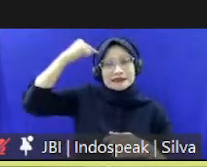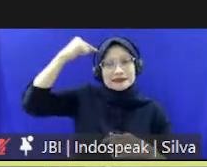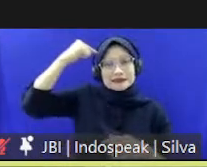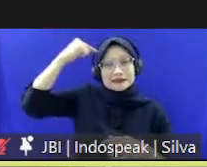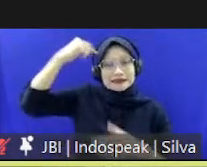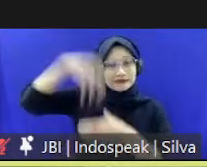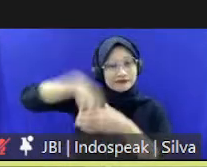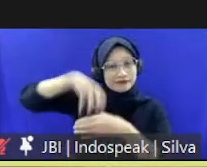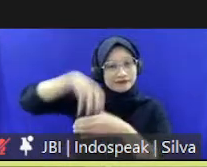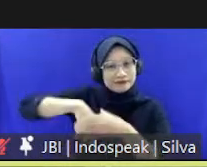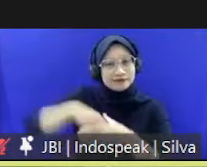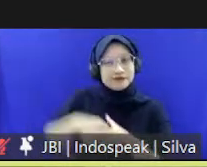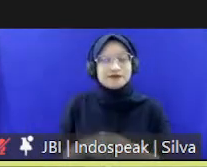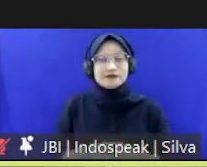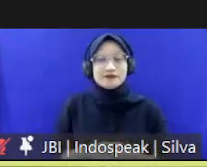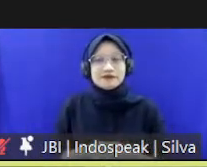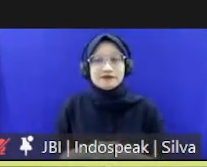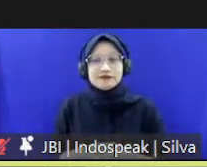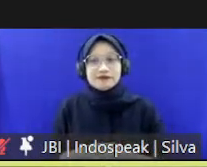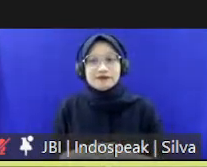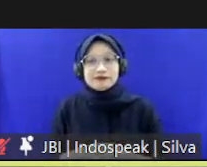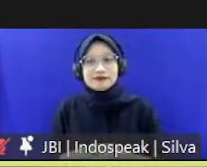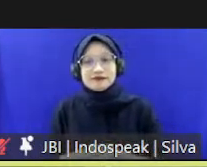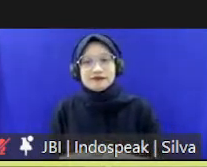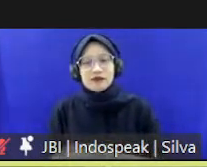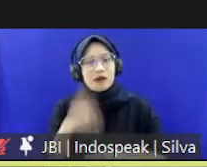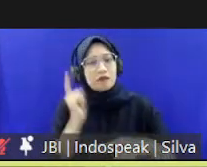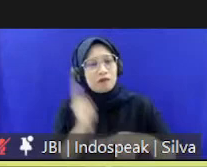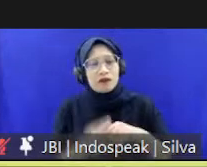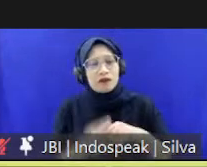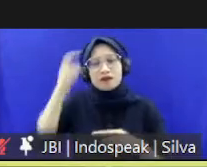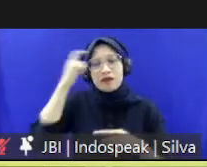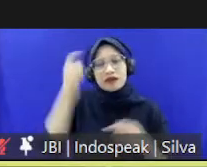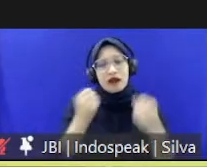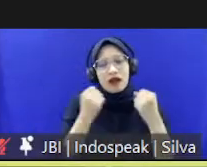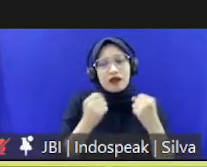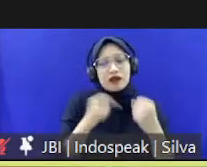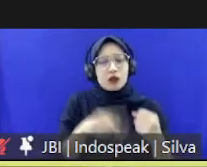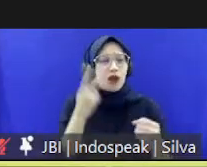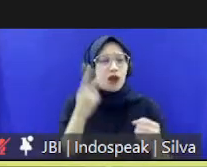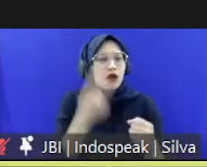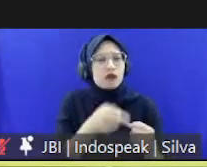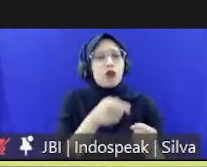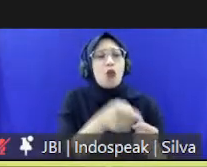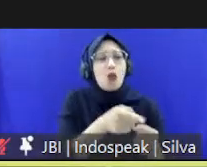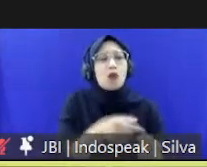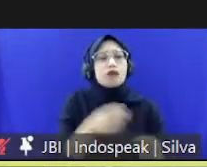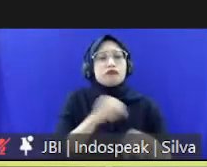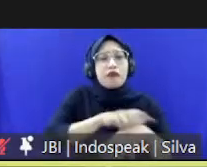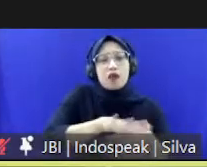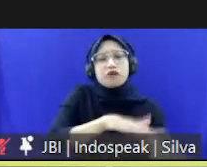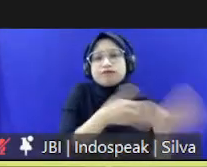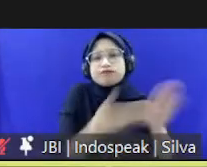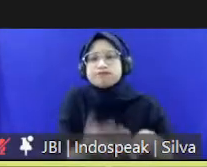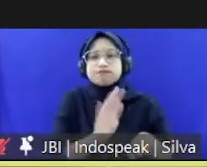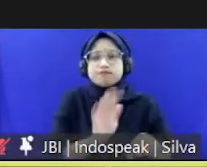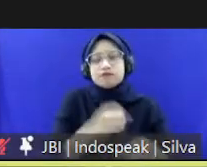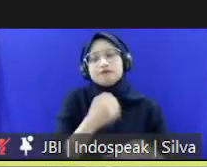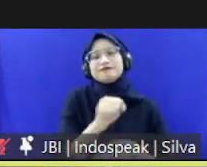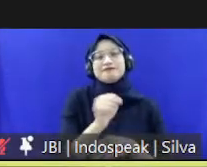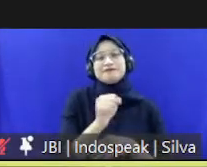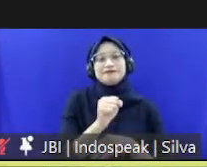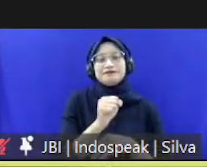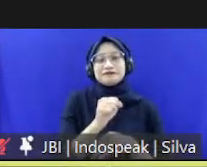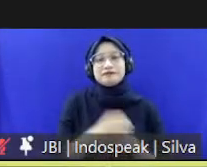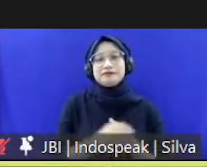considered as one of the main causes of death. And however, while mental ill health is not the main contributor of Indonesia's death